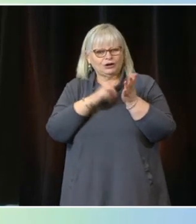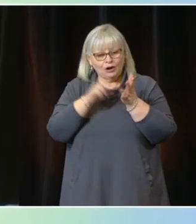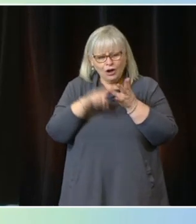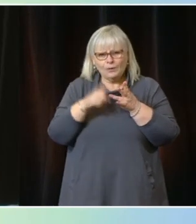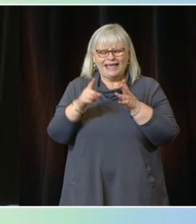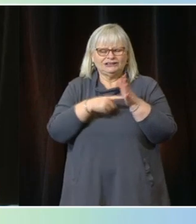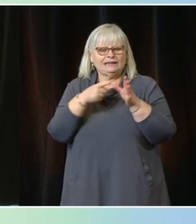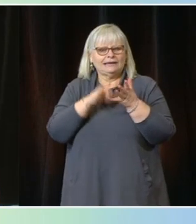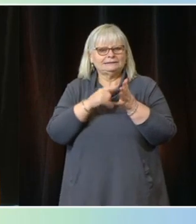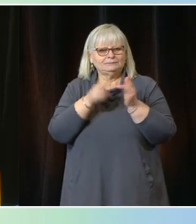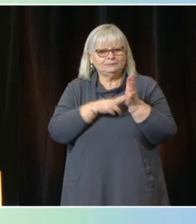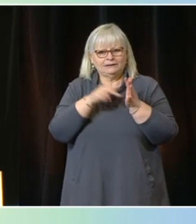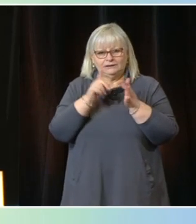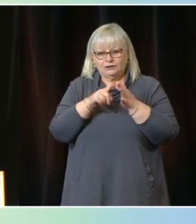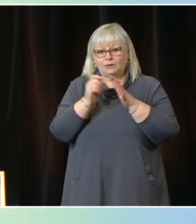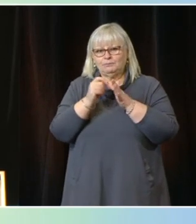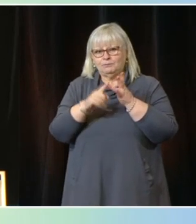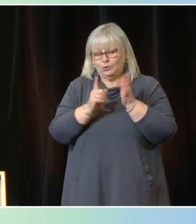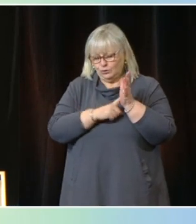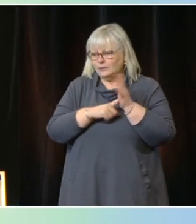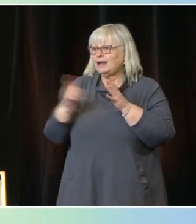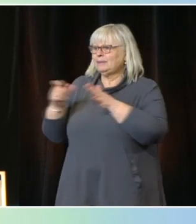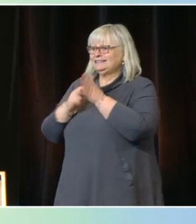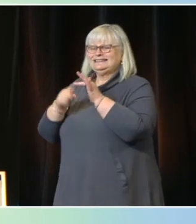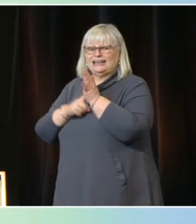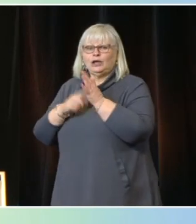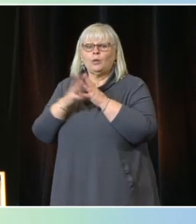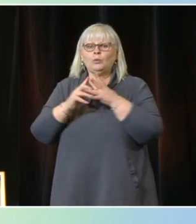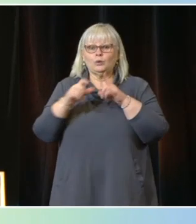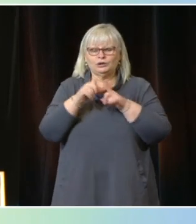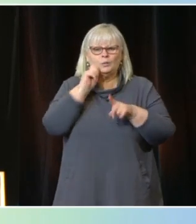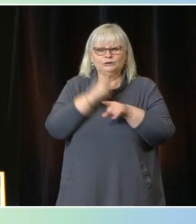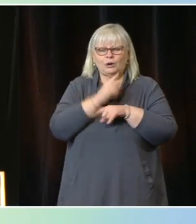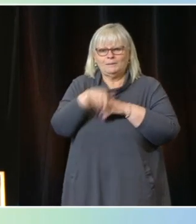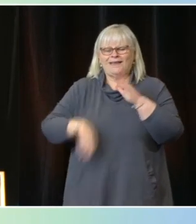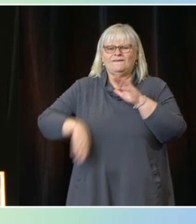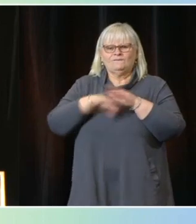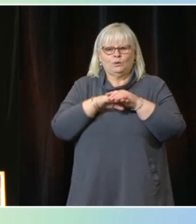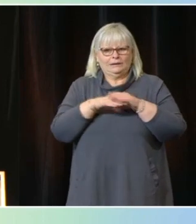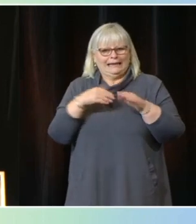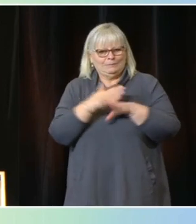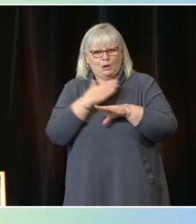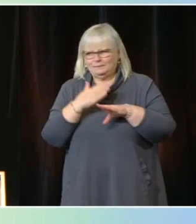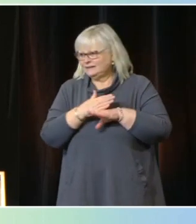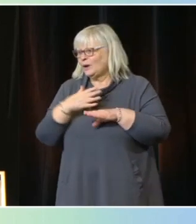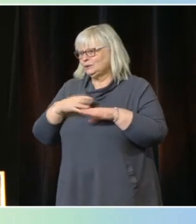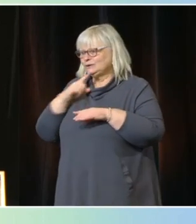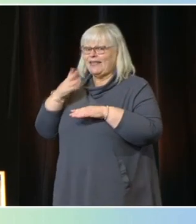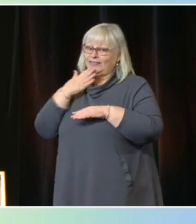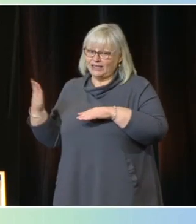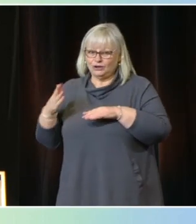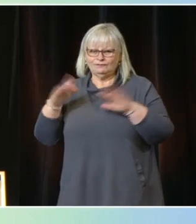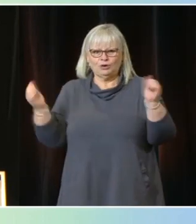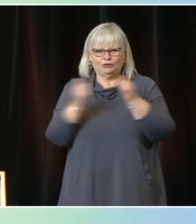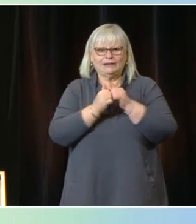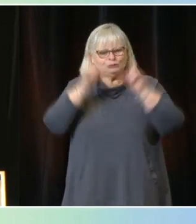but first up today is Danielle Wood on productivity and full employment and I want to thank Danielle for agreeing to get us